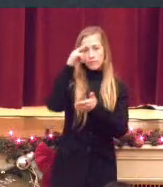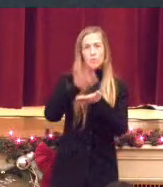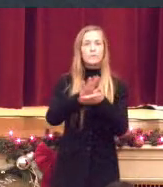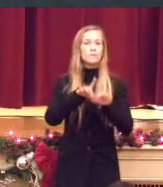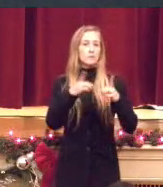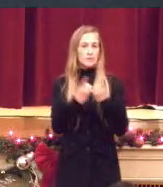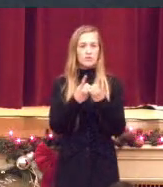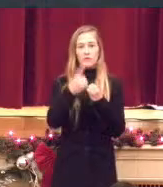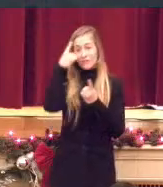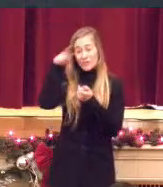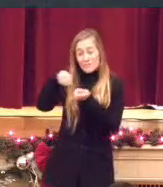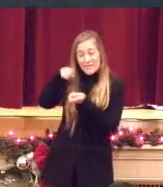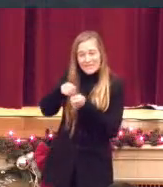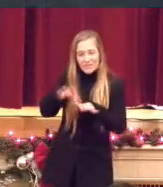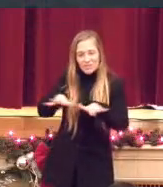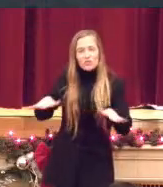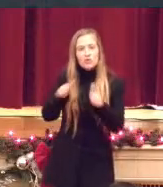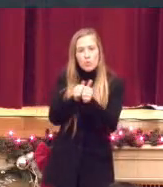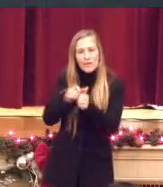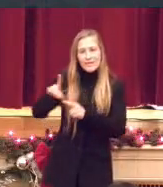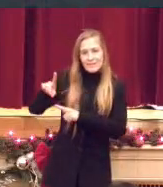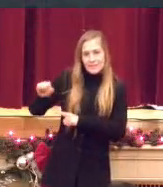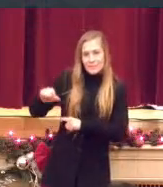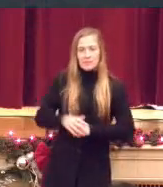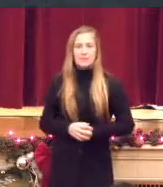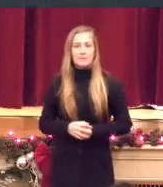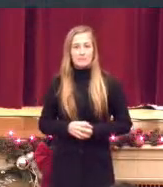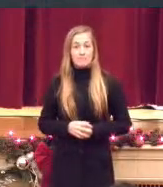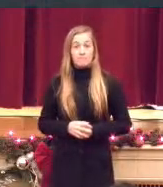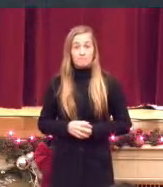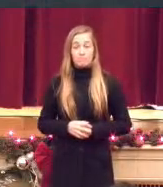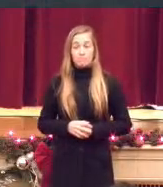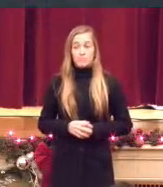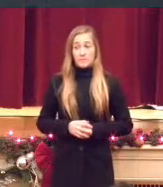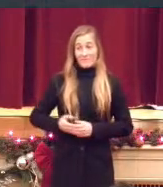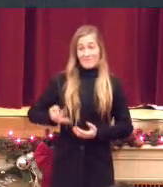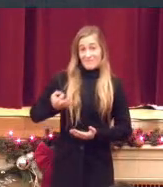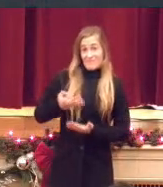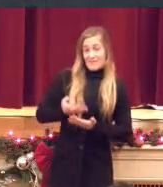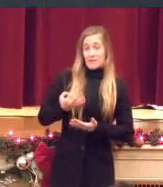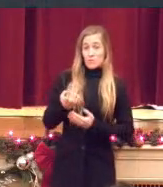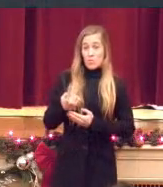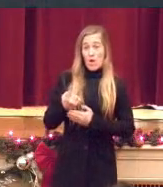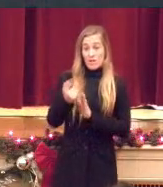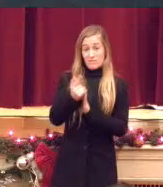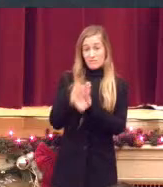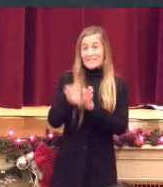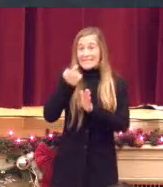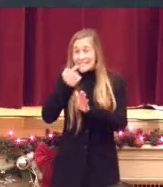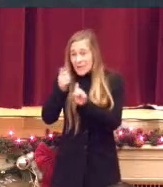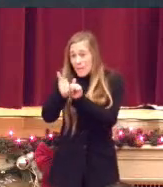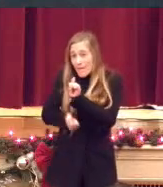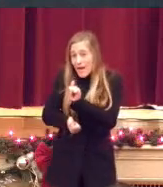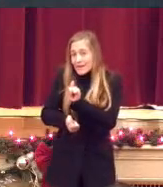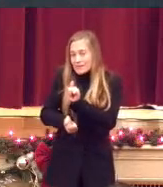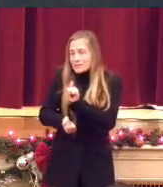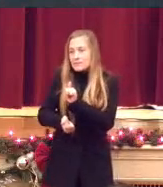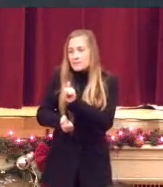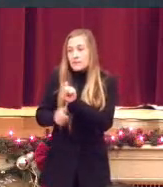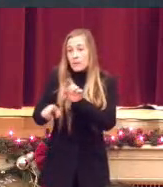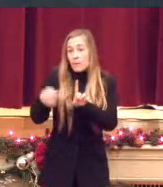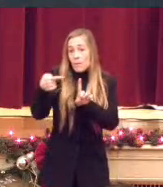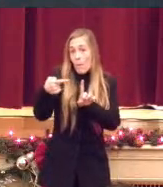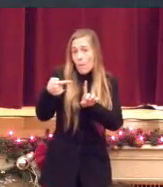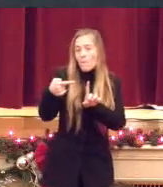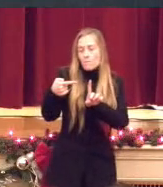with disabilities. In fact, one of the legislation that just passed in the last General Assembly was to provide